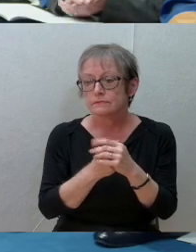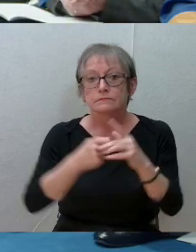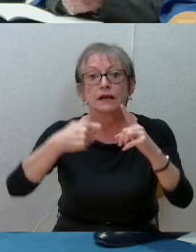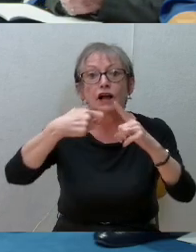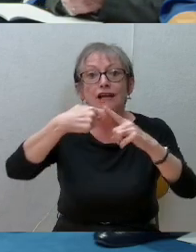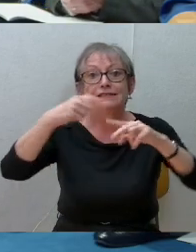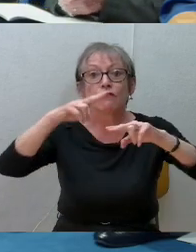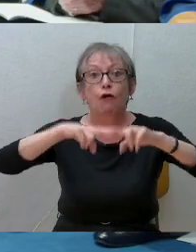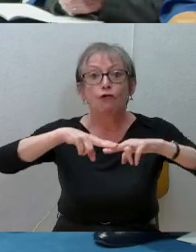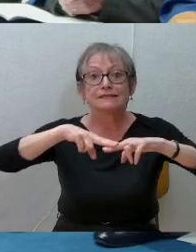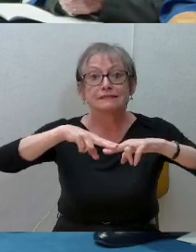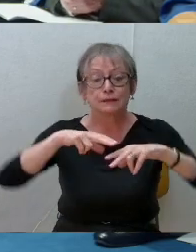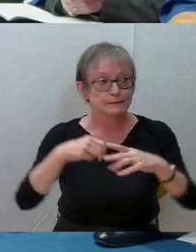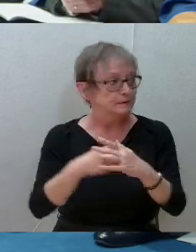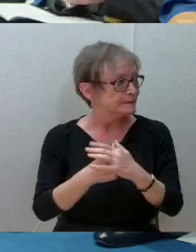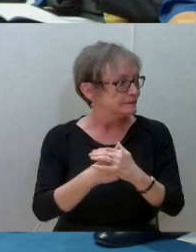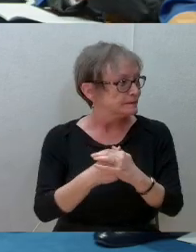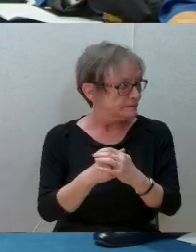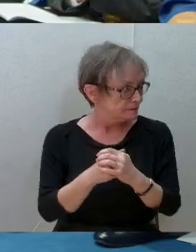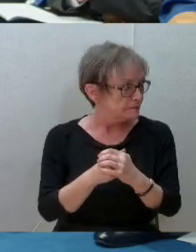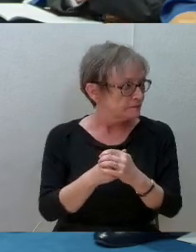Kirsten Forrest.